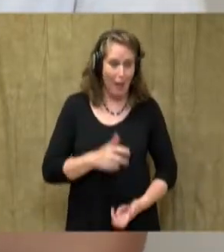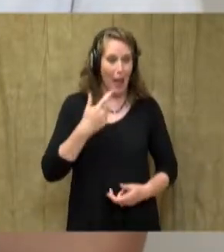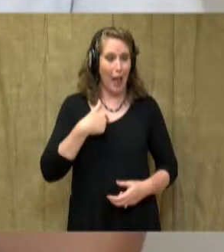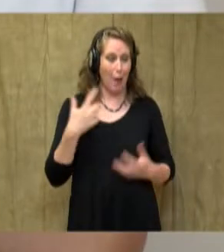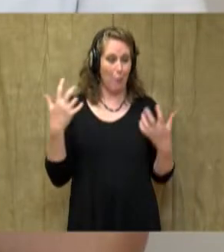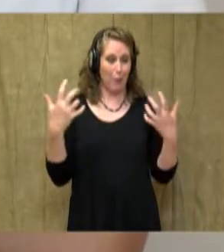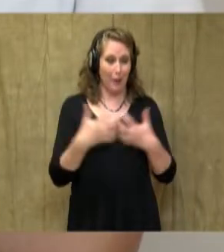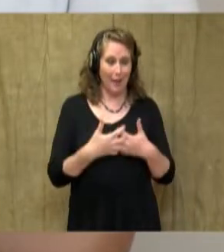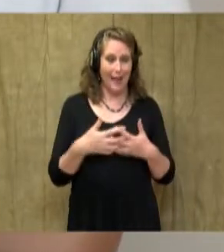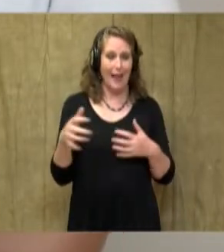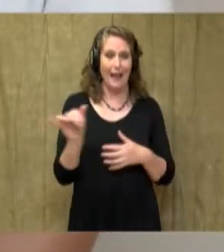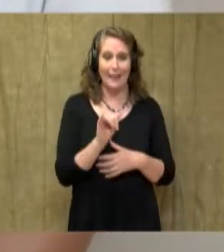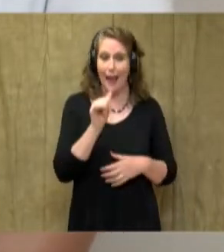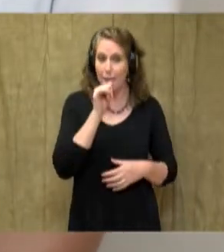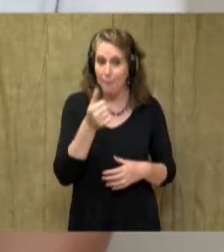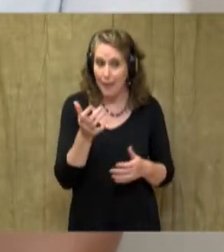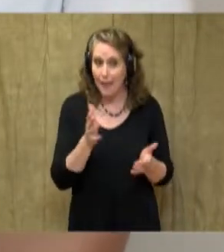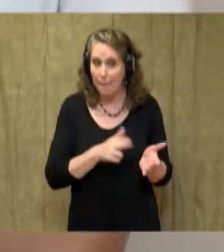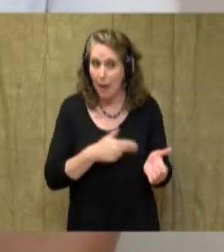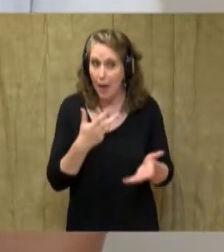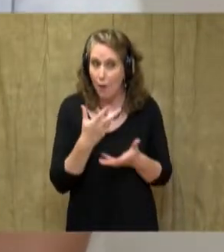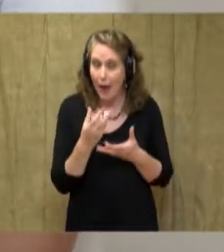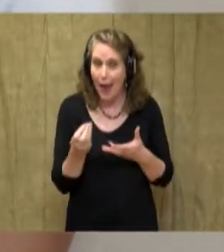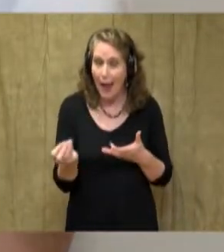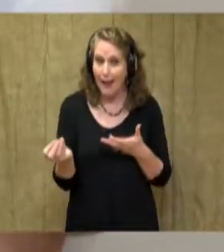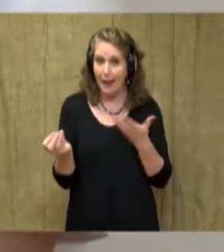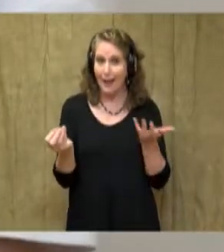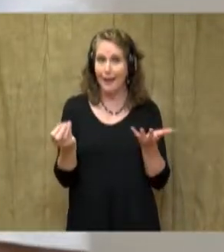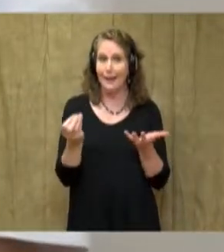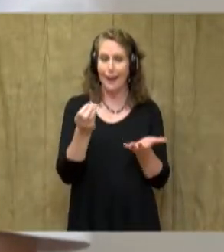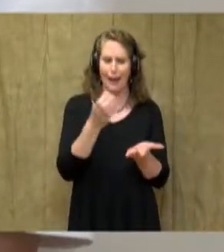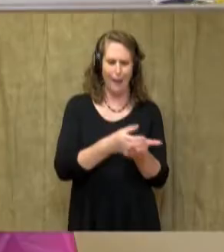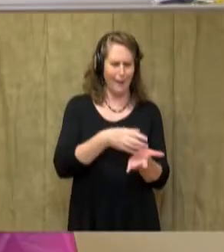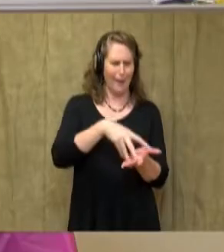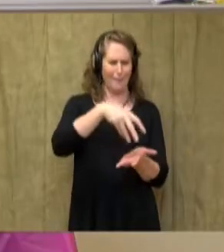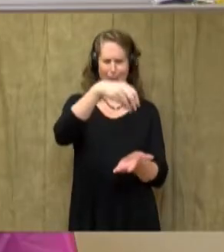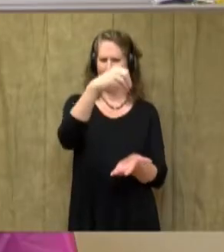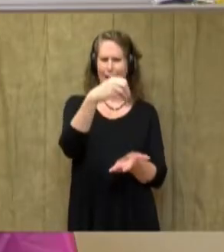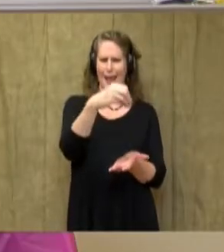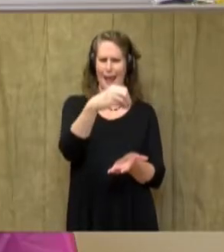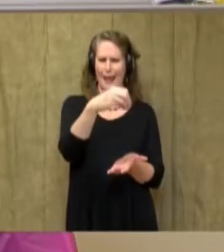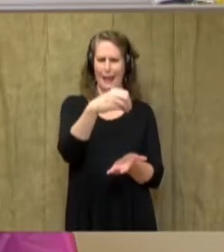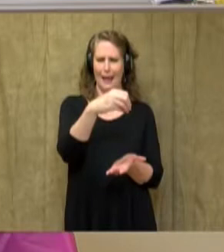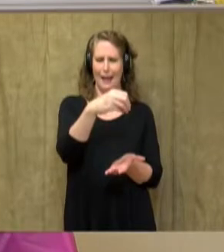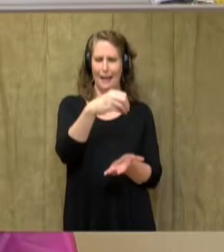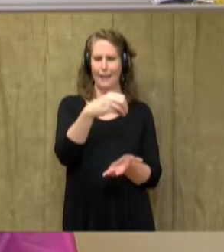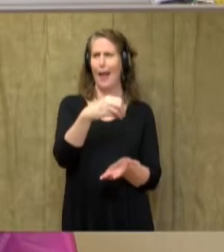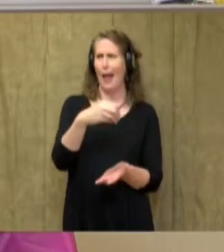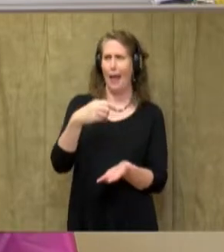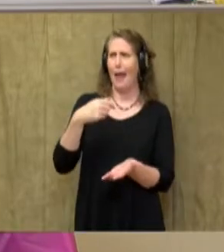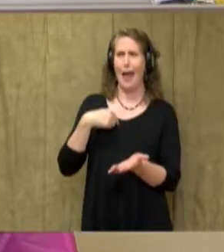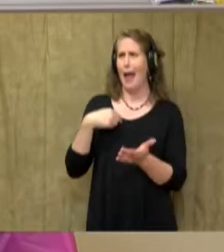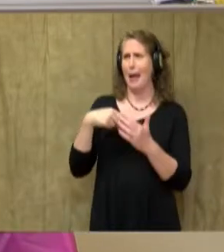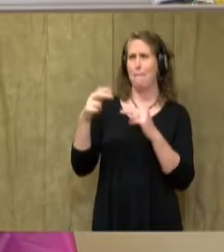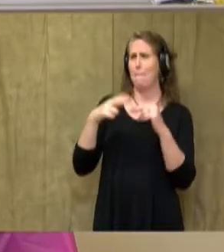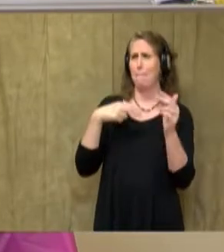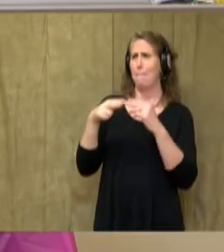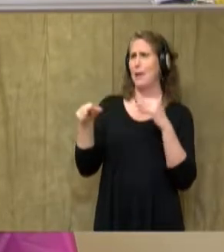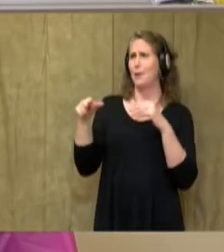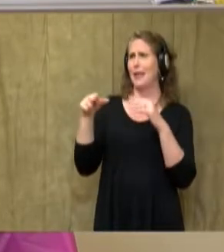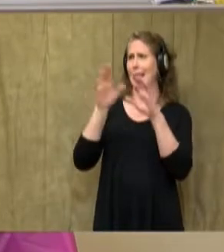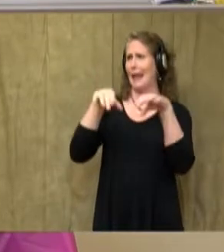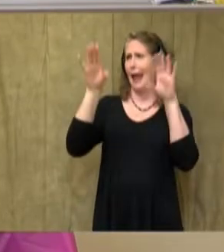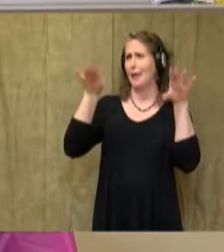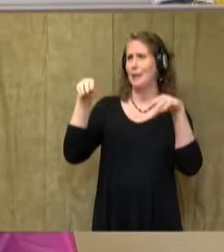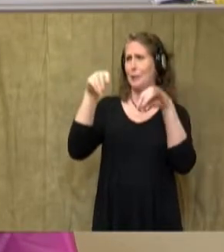together like peanut butter and Cupcake. I'm building sprinkle castles, said